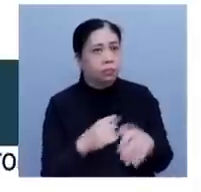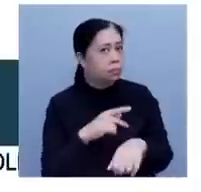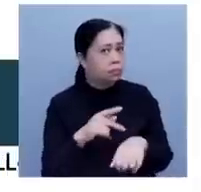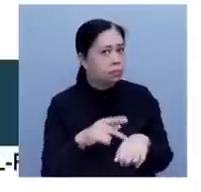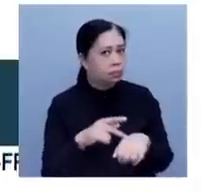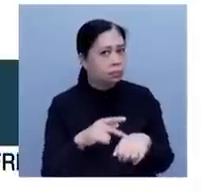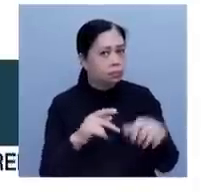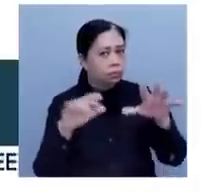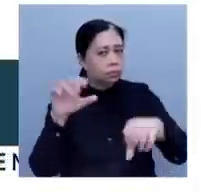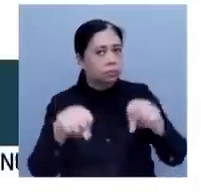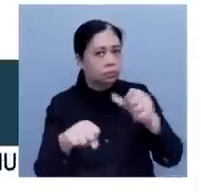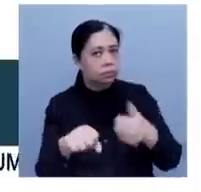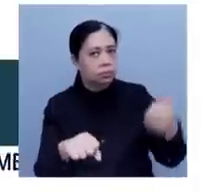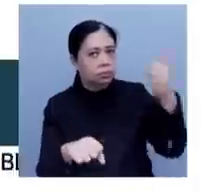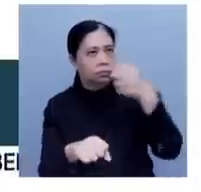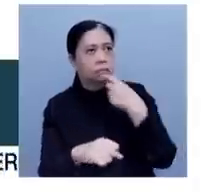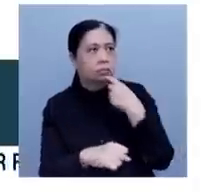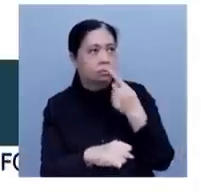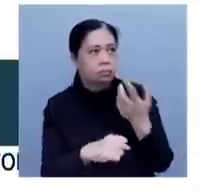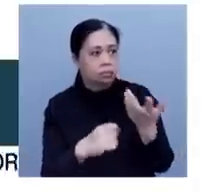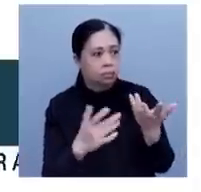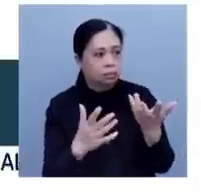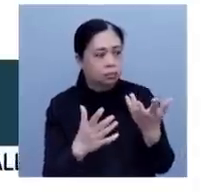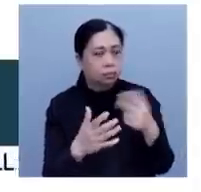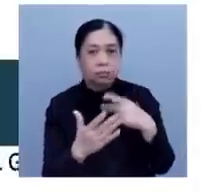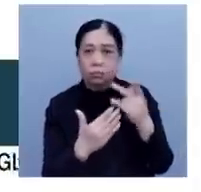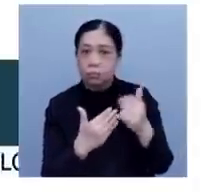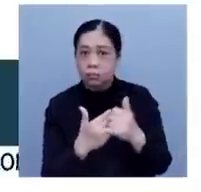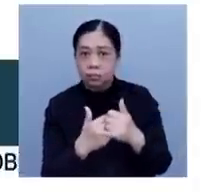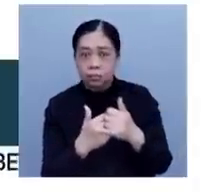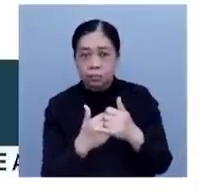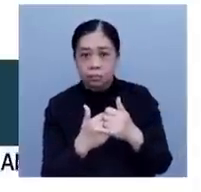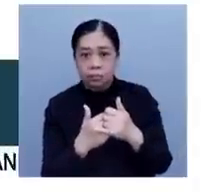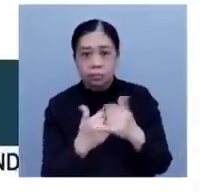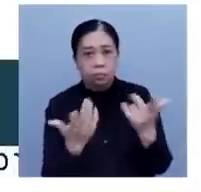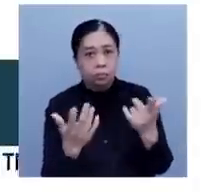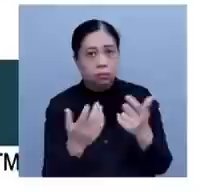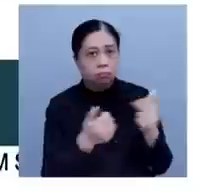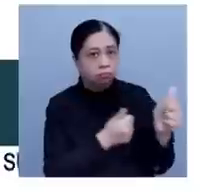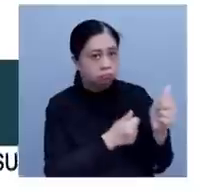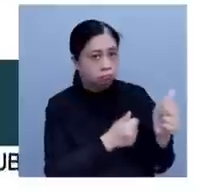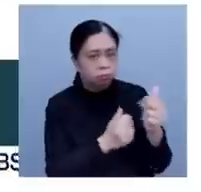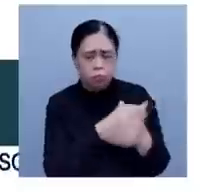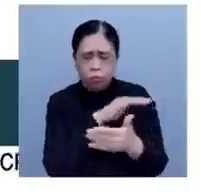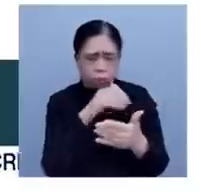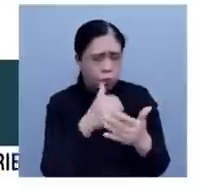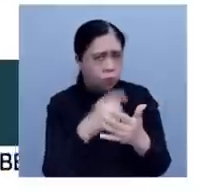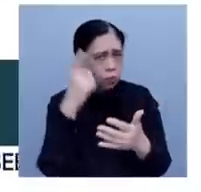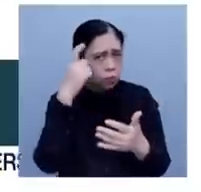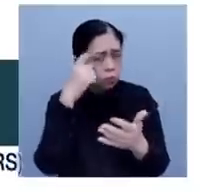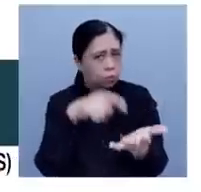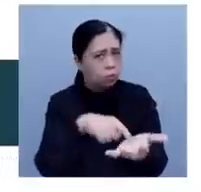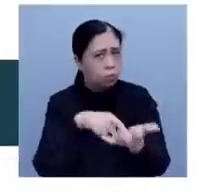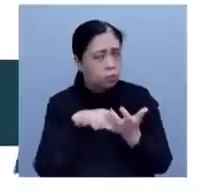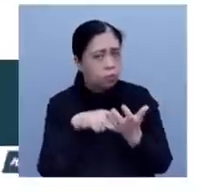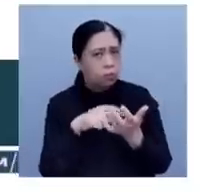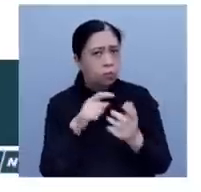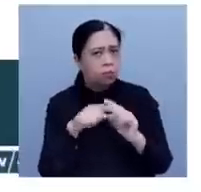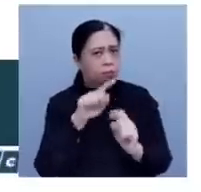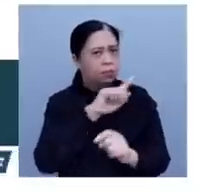Reclamation Authority even saying that these projects, they were compliant with all the government requirements. But here's the